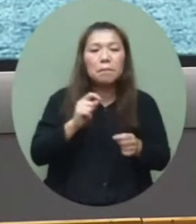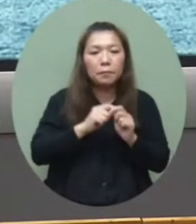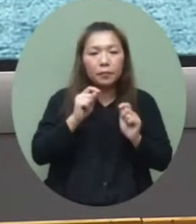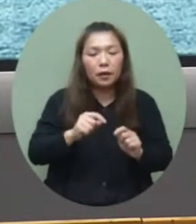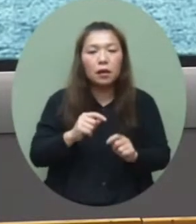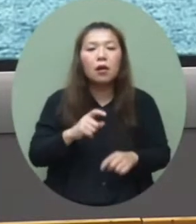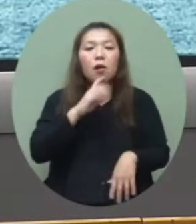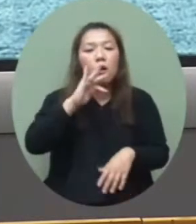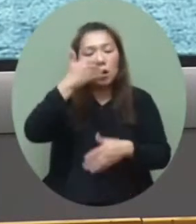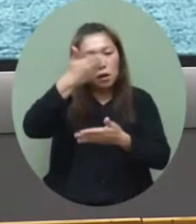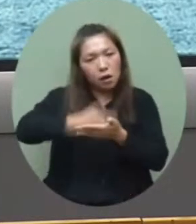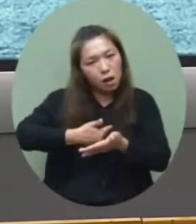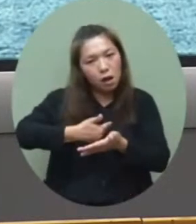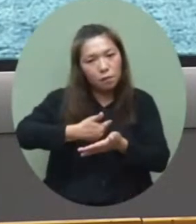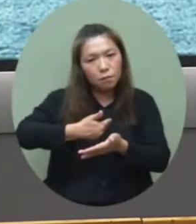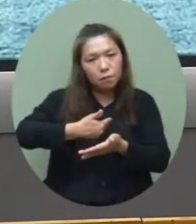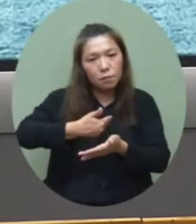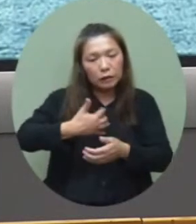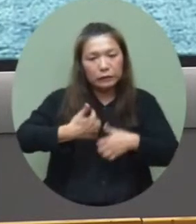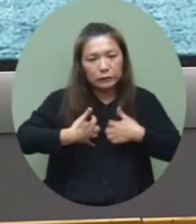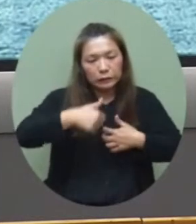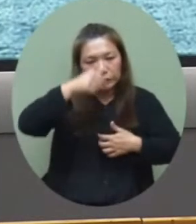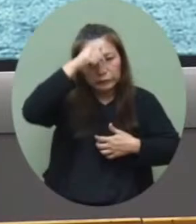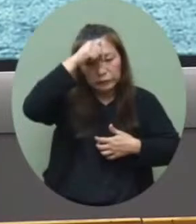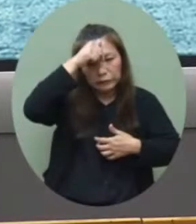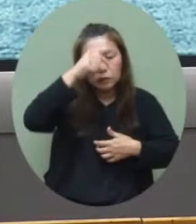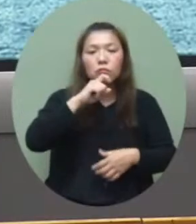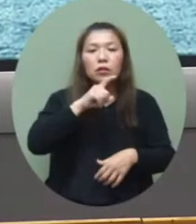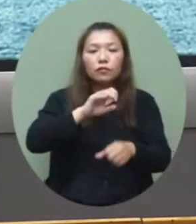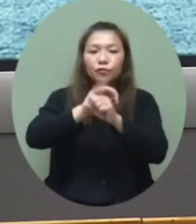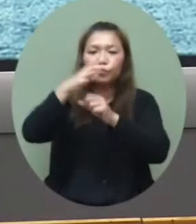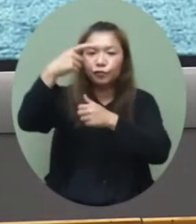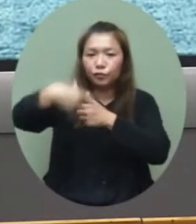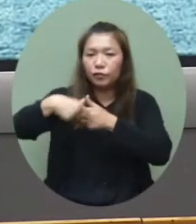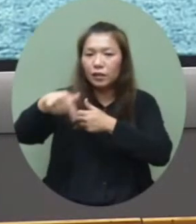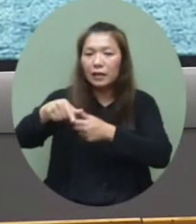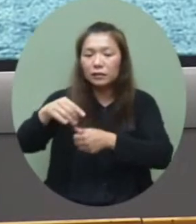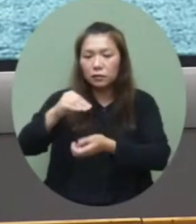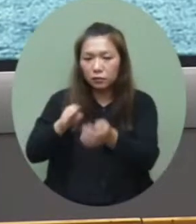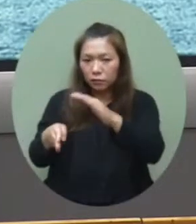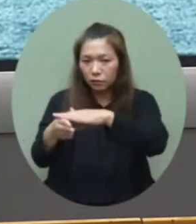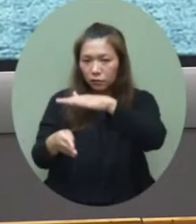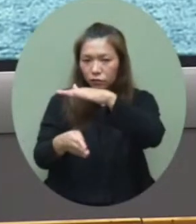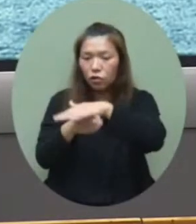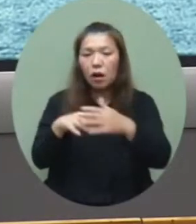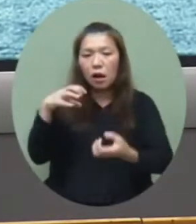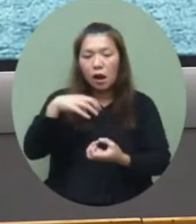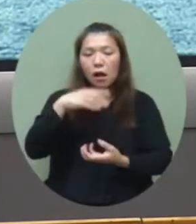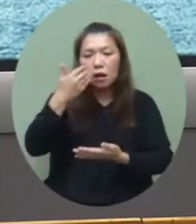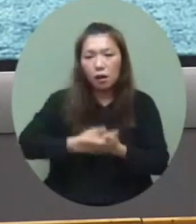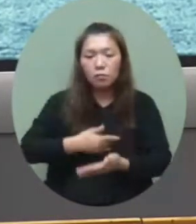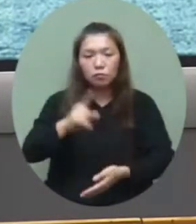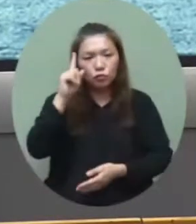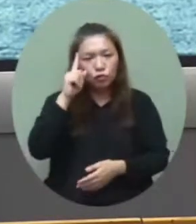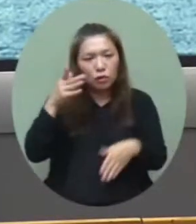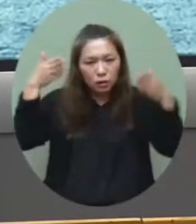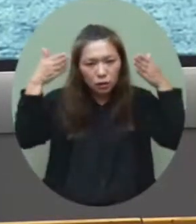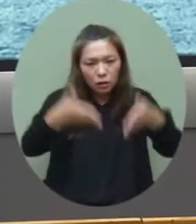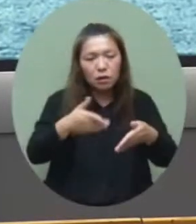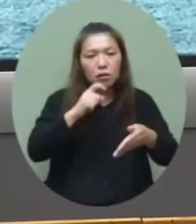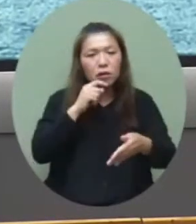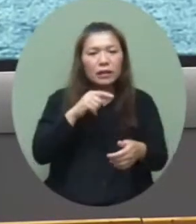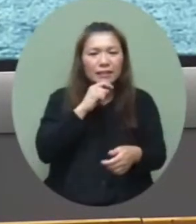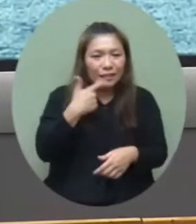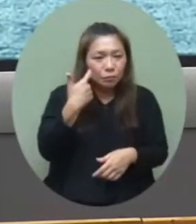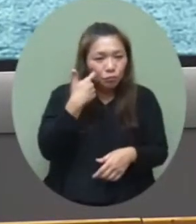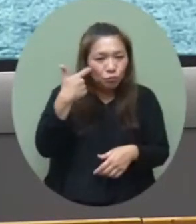receive consultation at home so as to prevent deterioration of their condition and also alleviate the pressure on A&E units and other